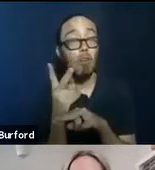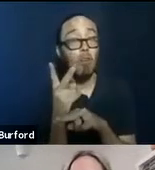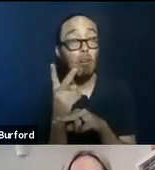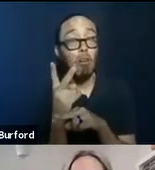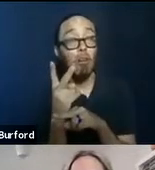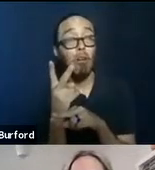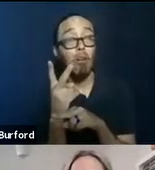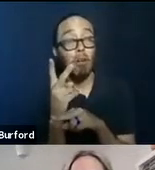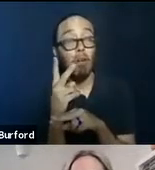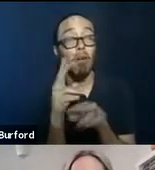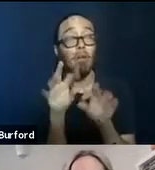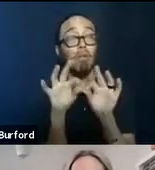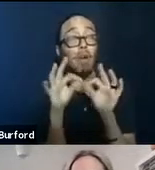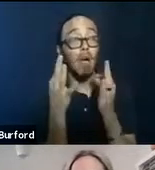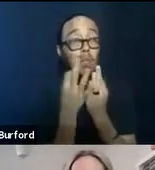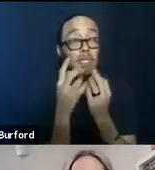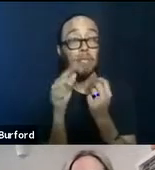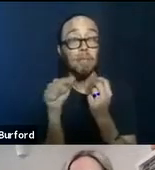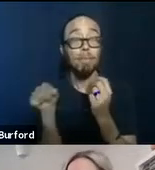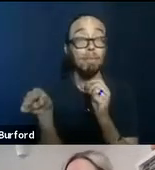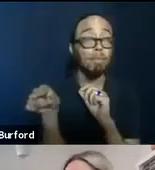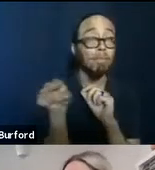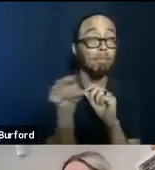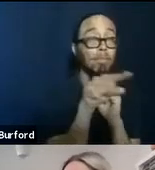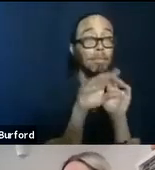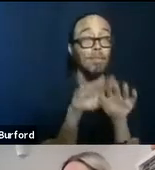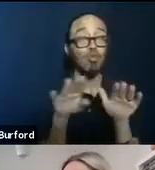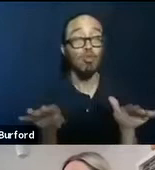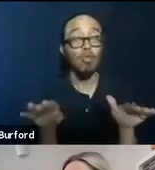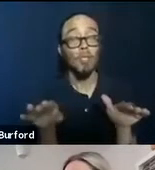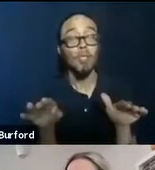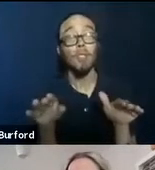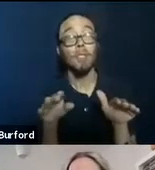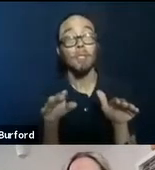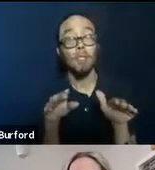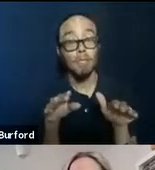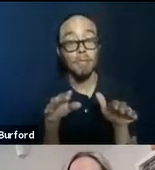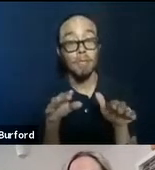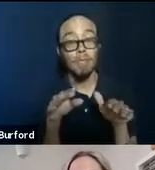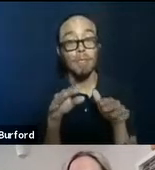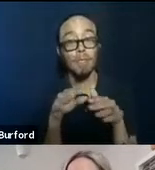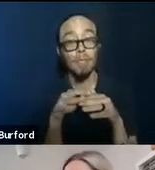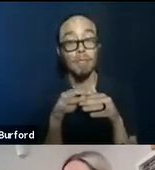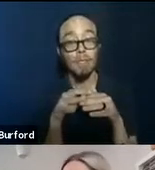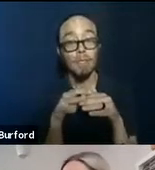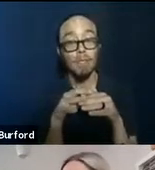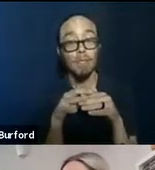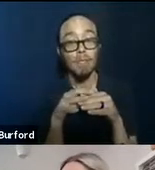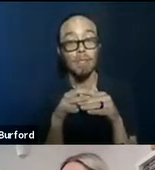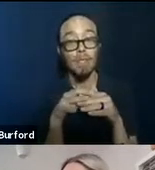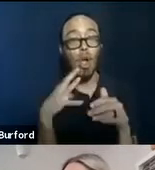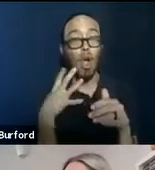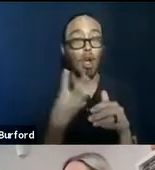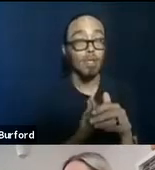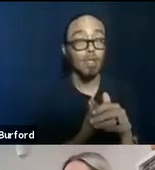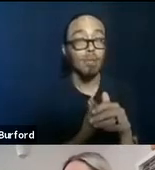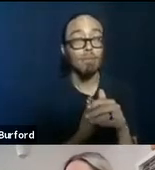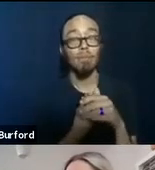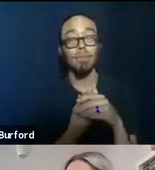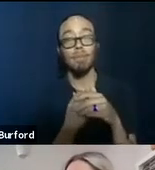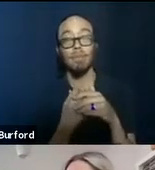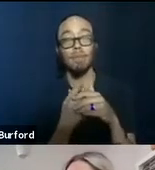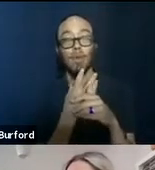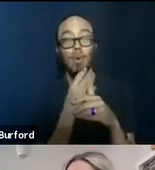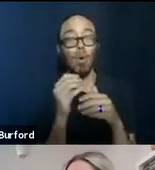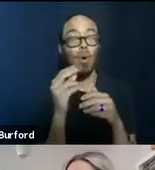among the families where children with disabilities are, especially children with autism and children with